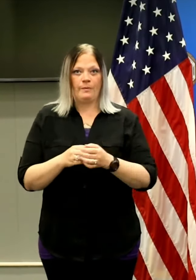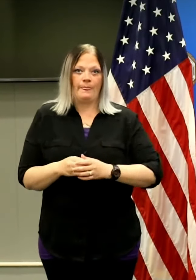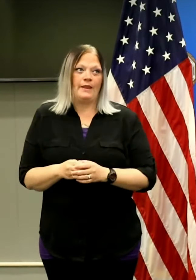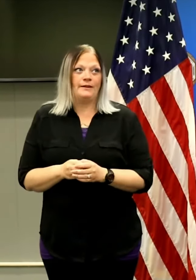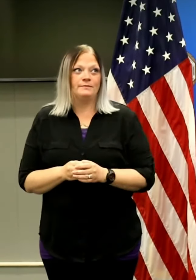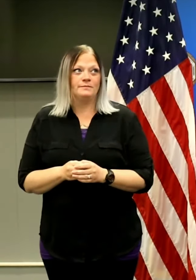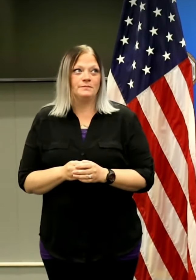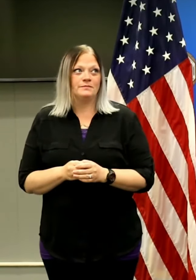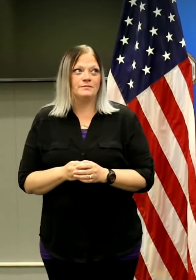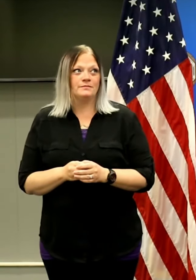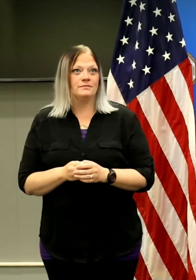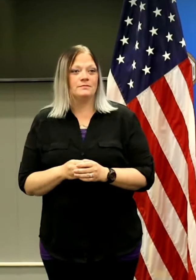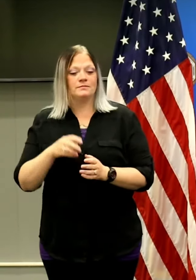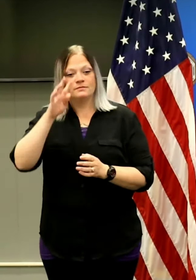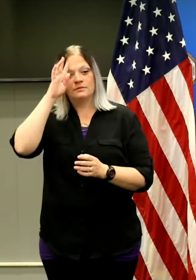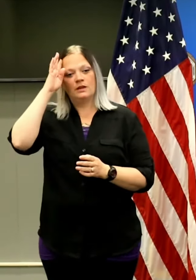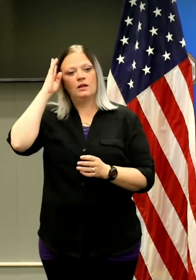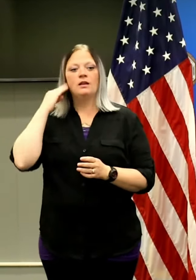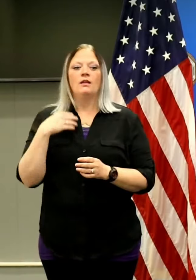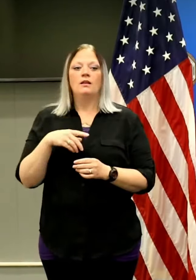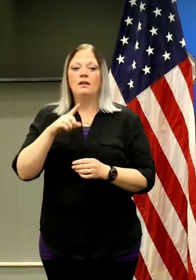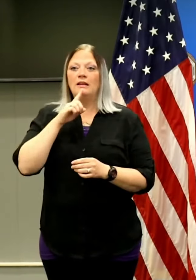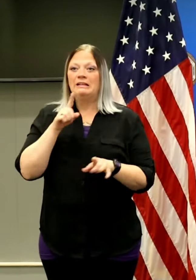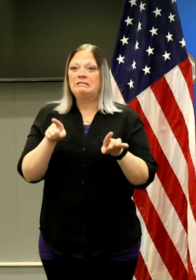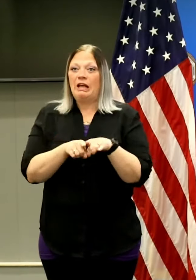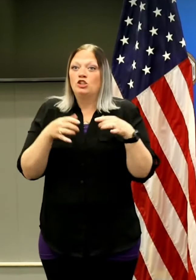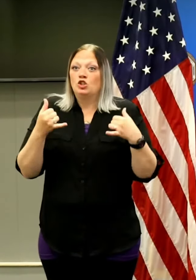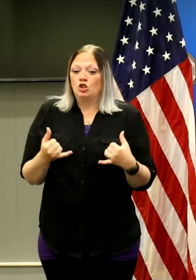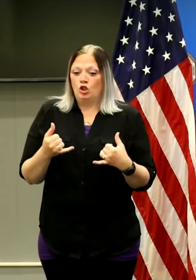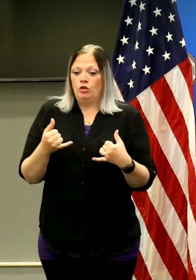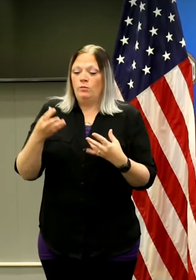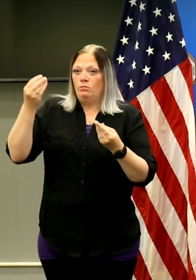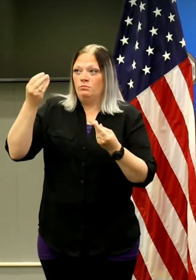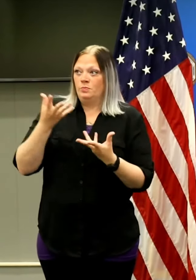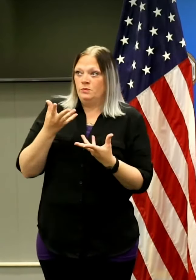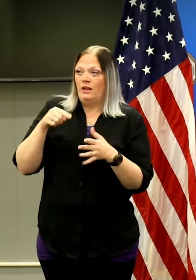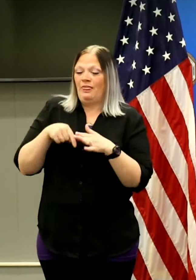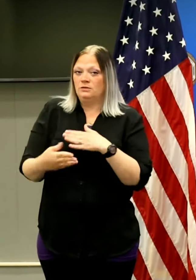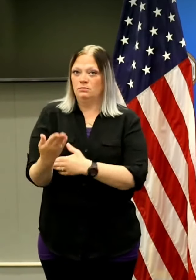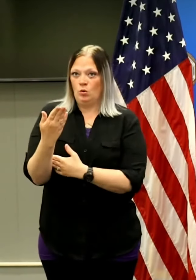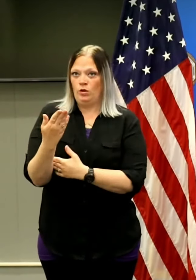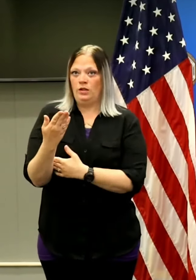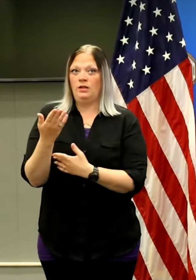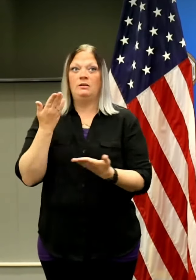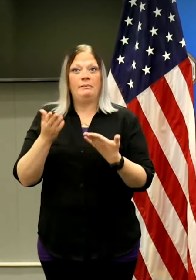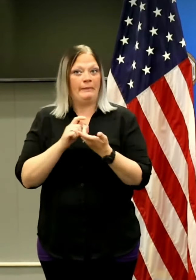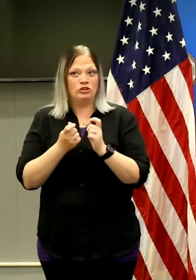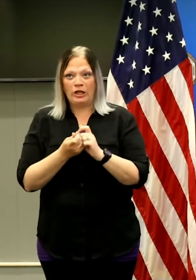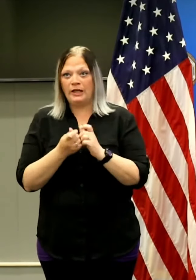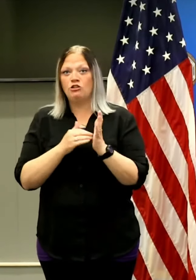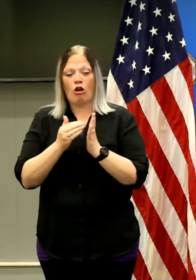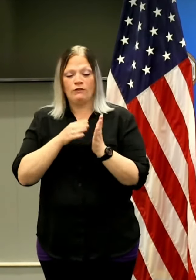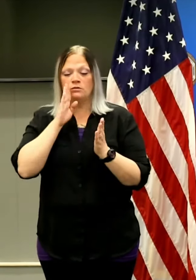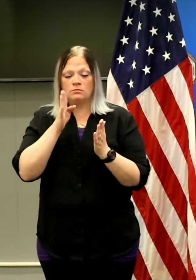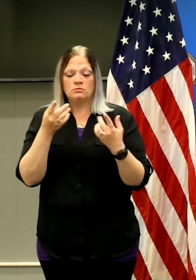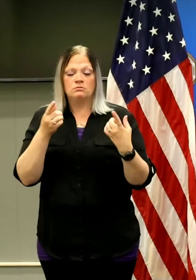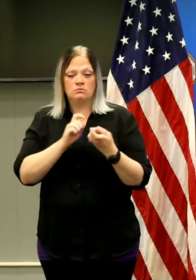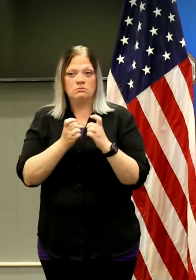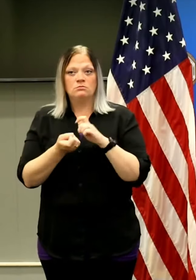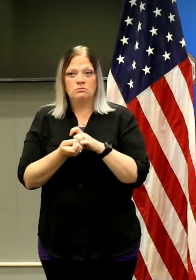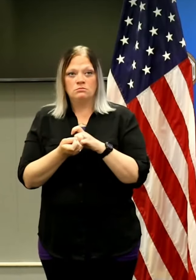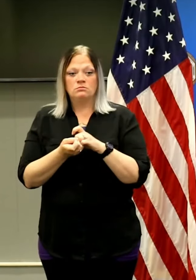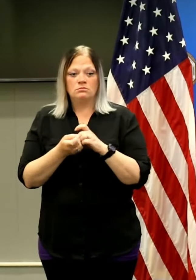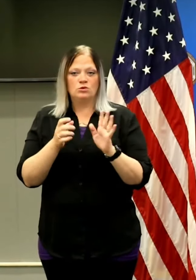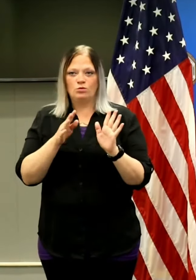as done, or as it was provided to us as of this morning. It may have changed, often does, and so as usual,